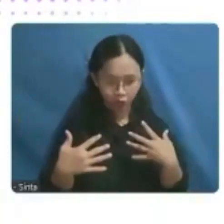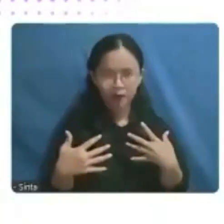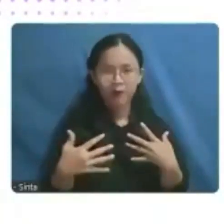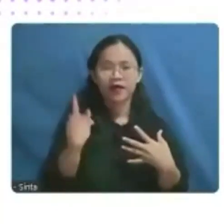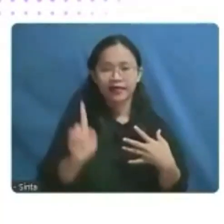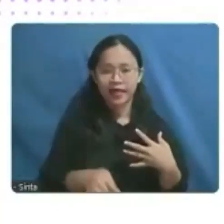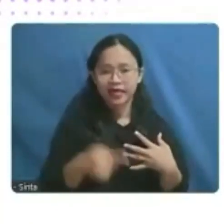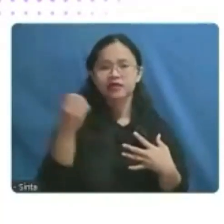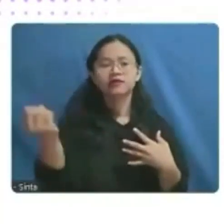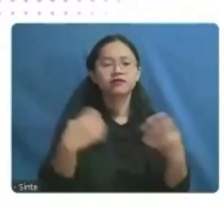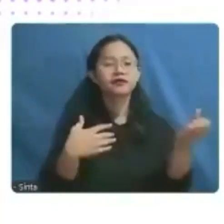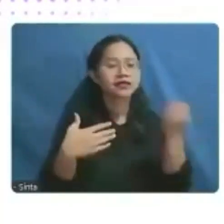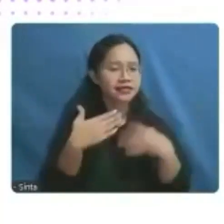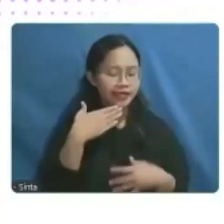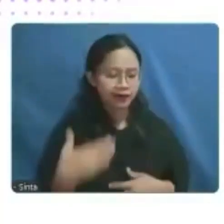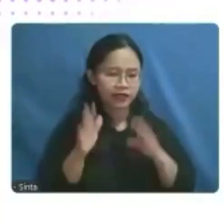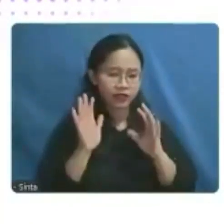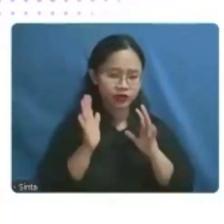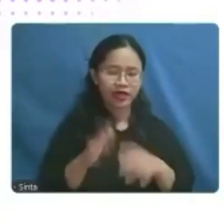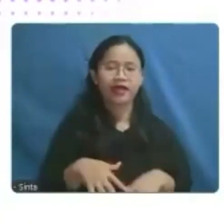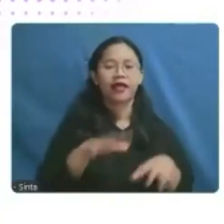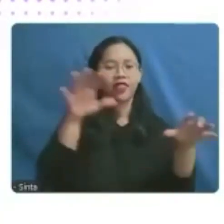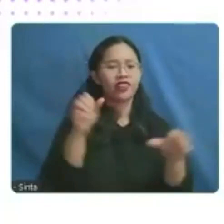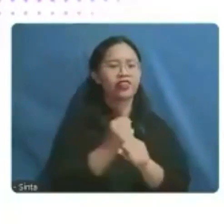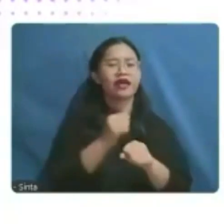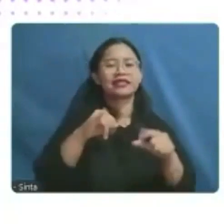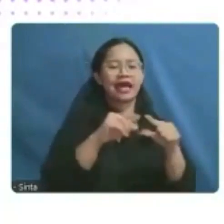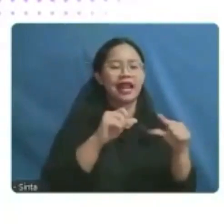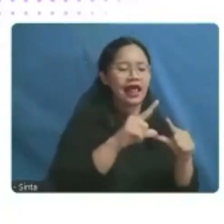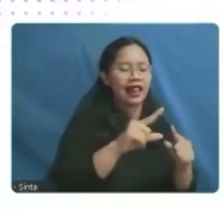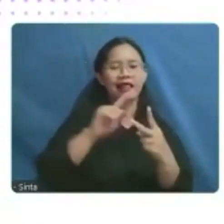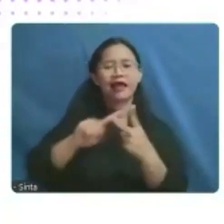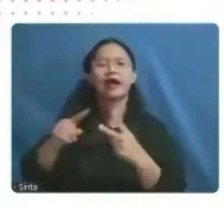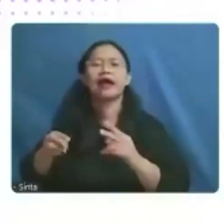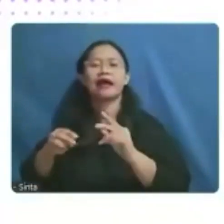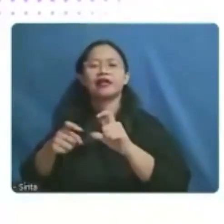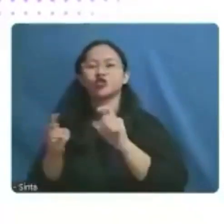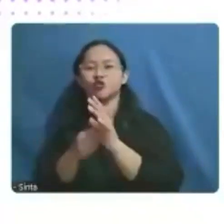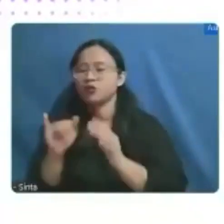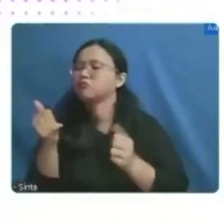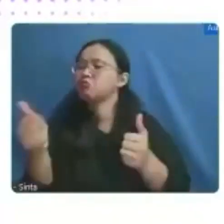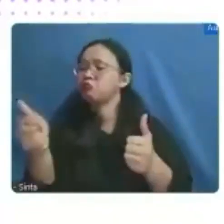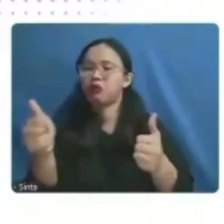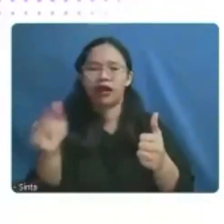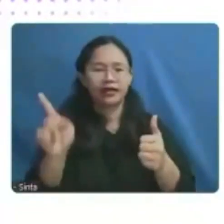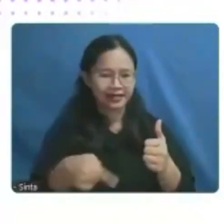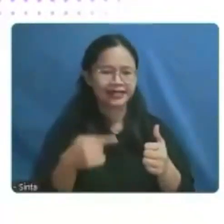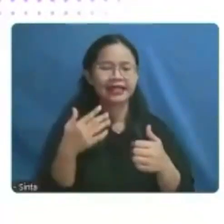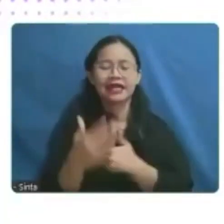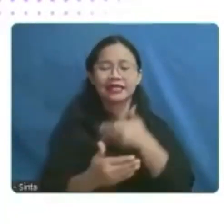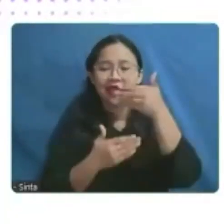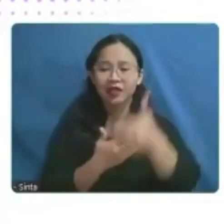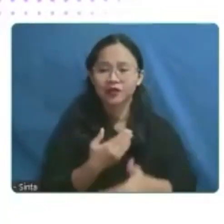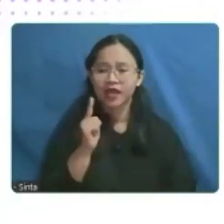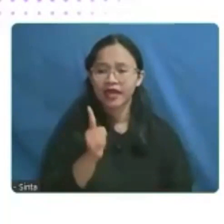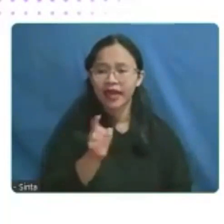ready? Sure. Okay. So, Prof. Jalal, we have another question from